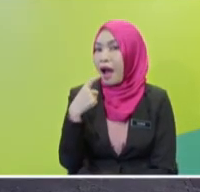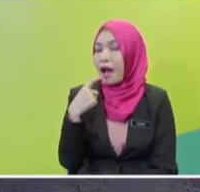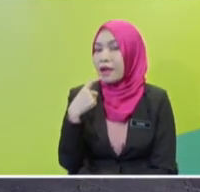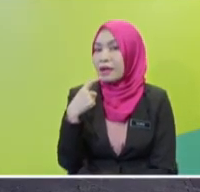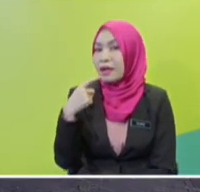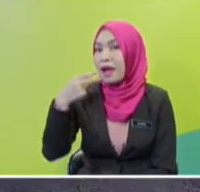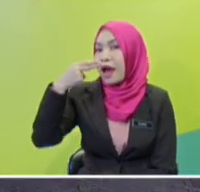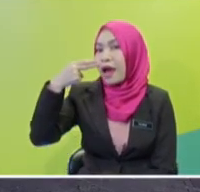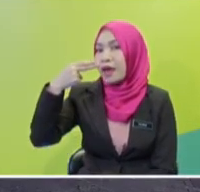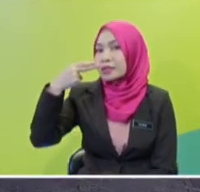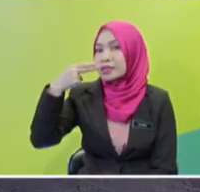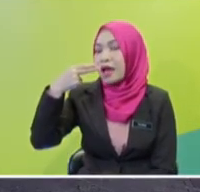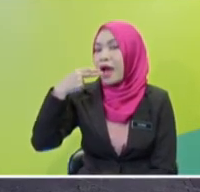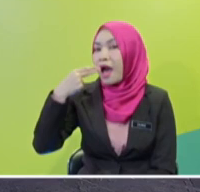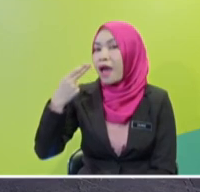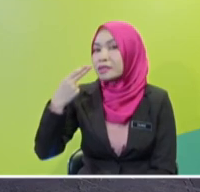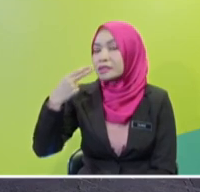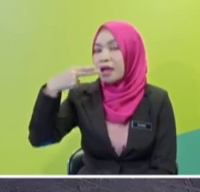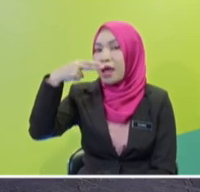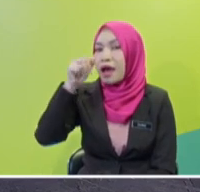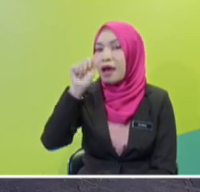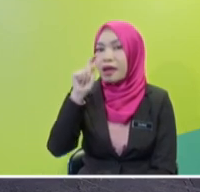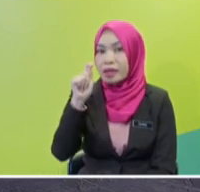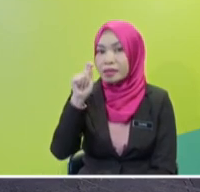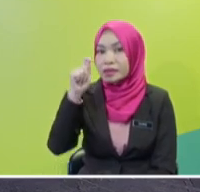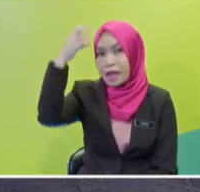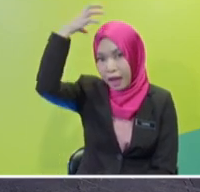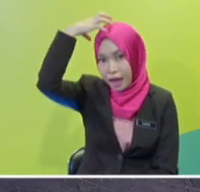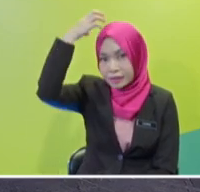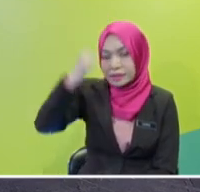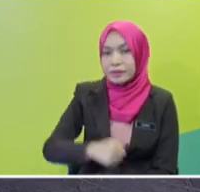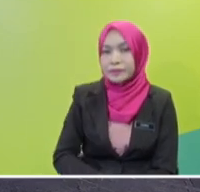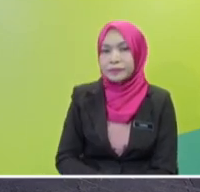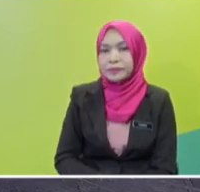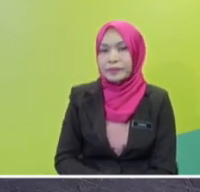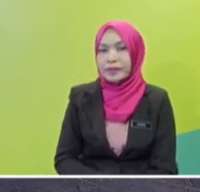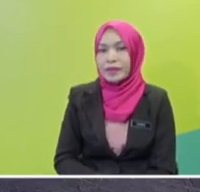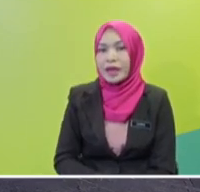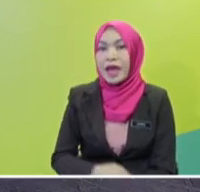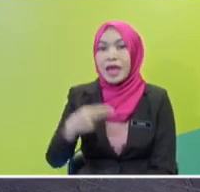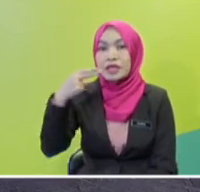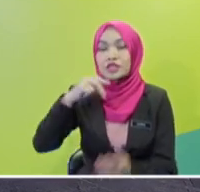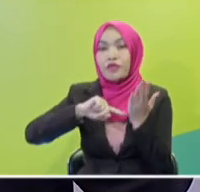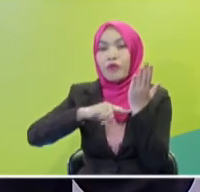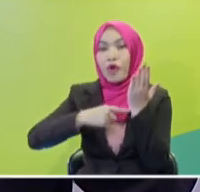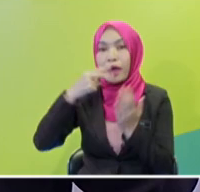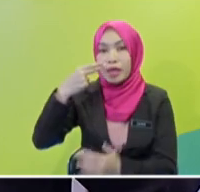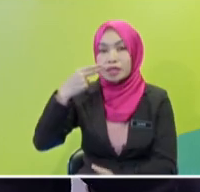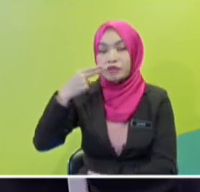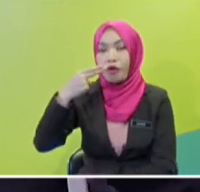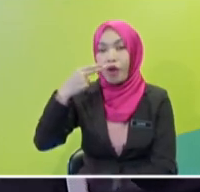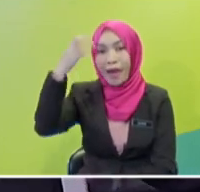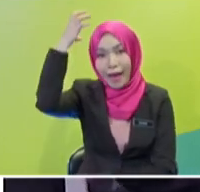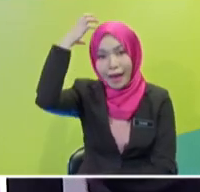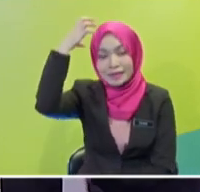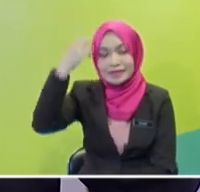hat start with the letter H. H. H for hat. Alright. Okay. Next,